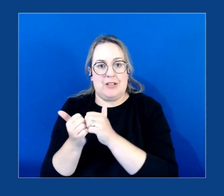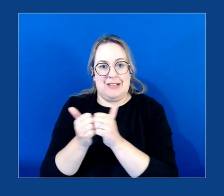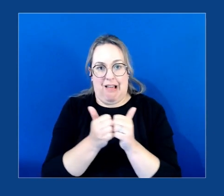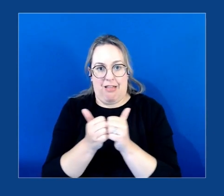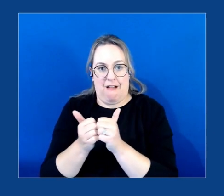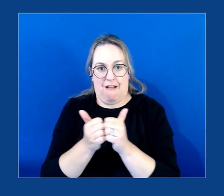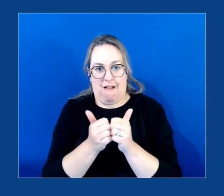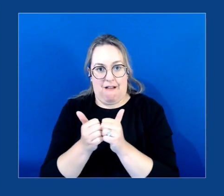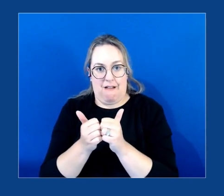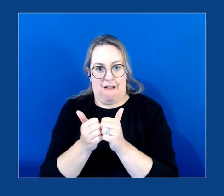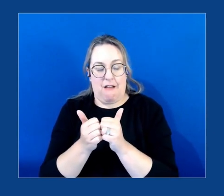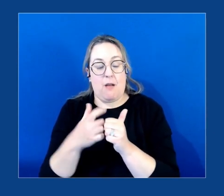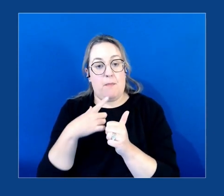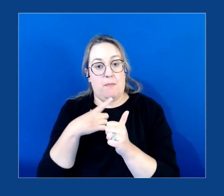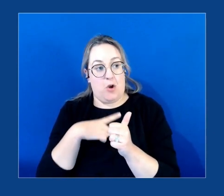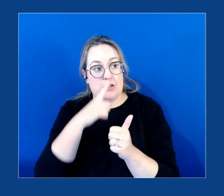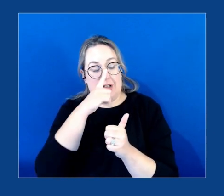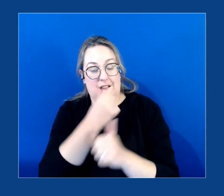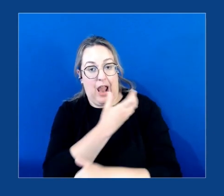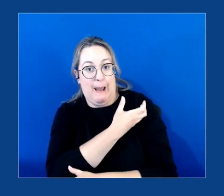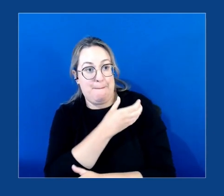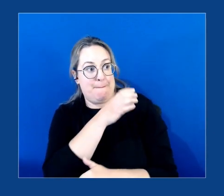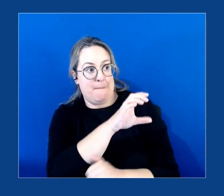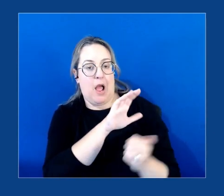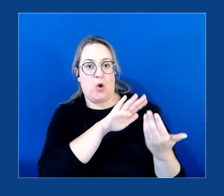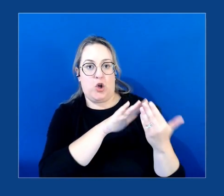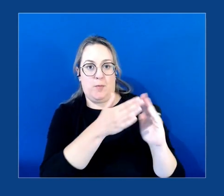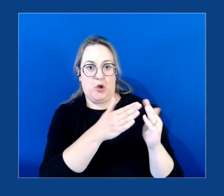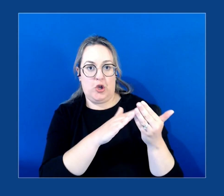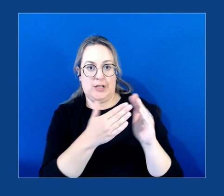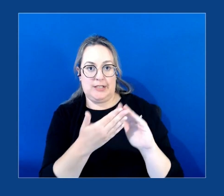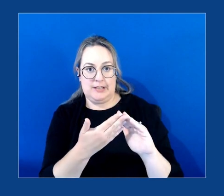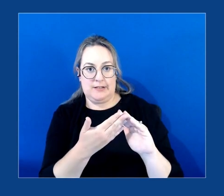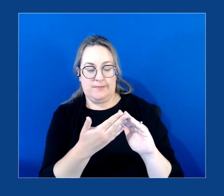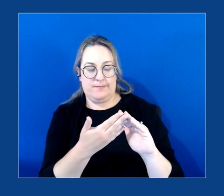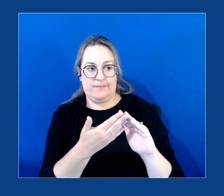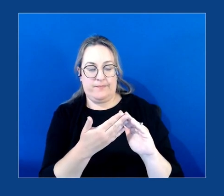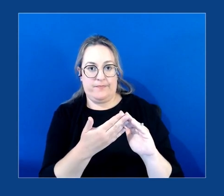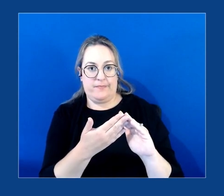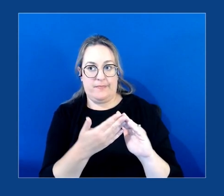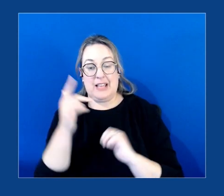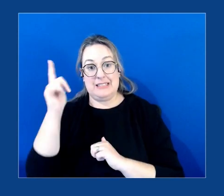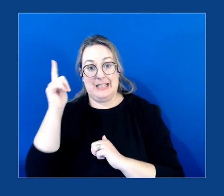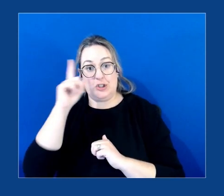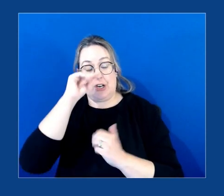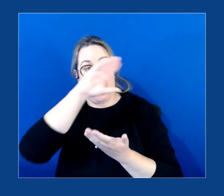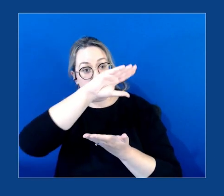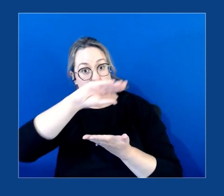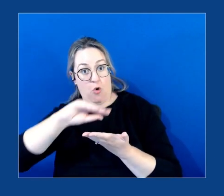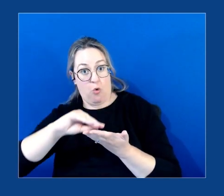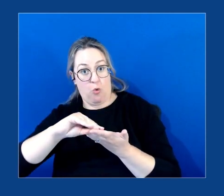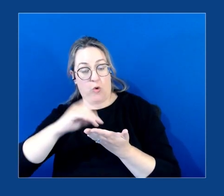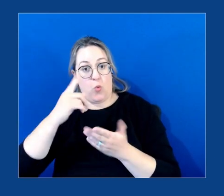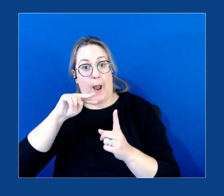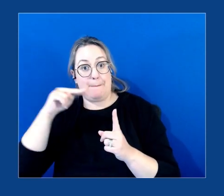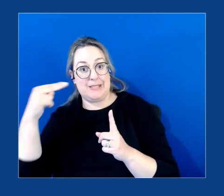of course, actually flagged in the statement. Master teachers record from one perspective and master learners